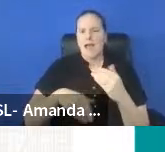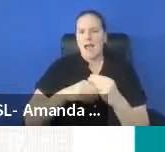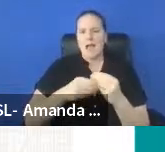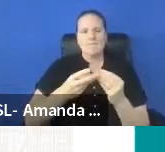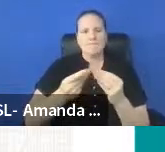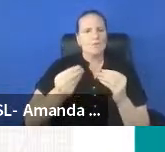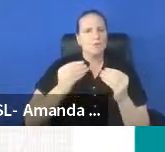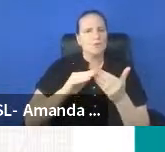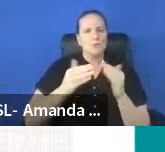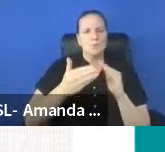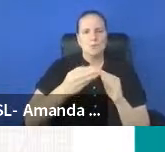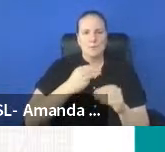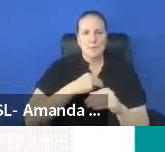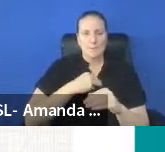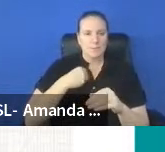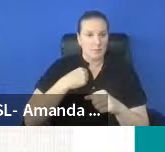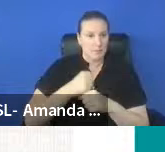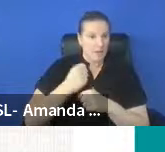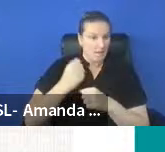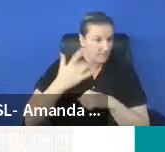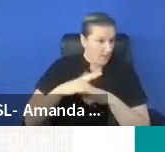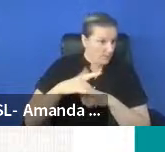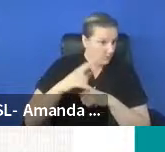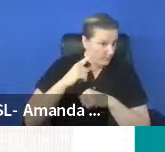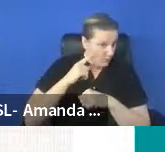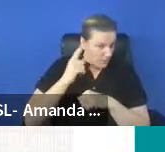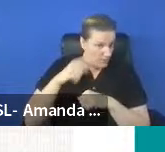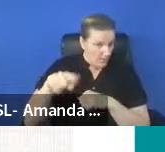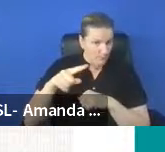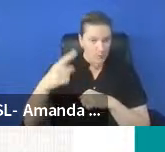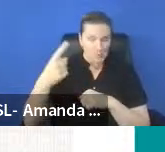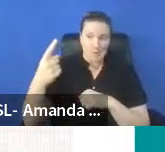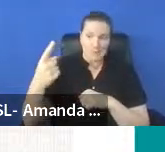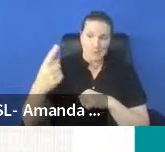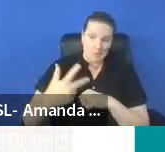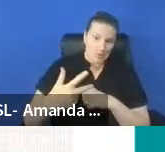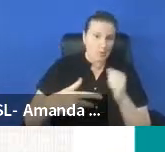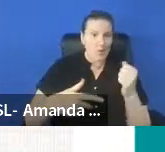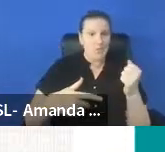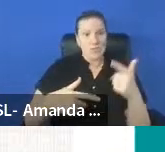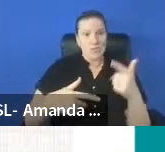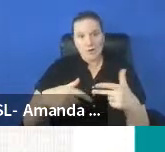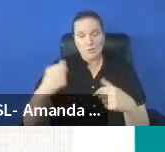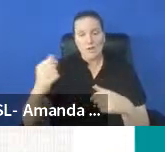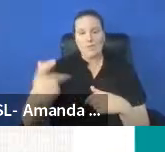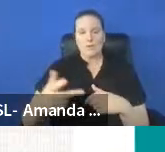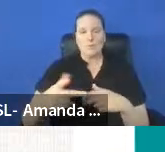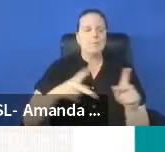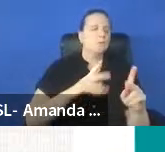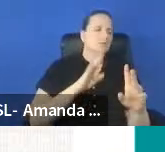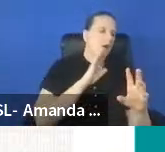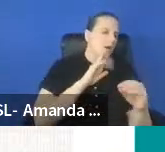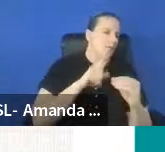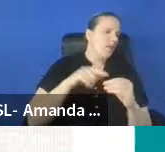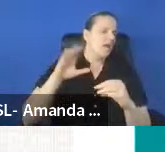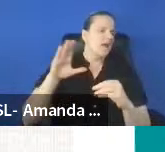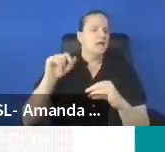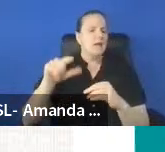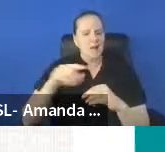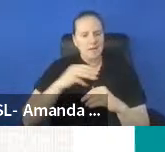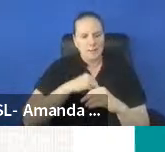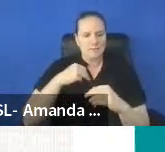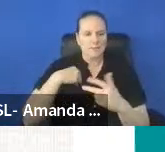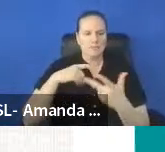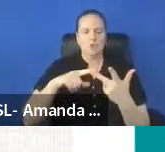community members, make it available to them. So, a third or something like that. The people talking about it, CAG or EAG members, and